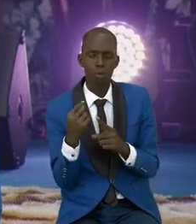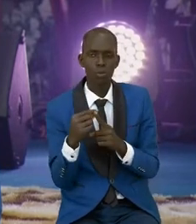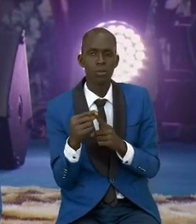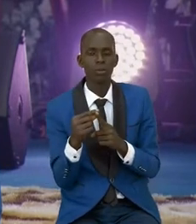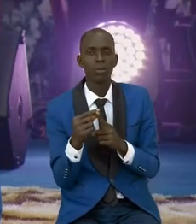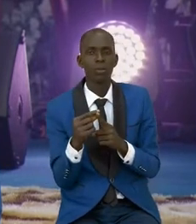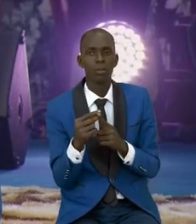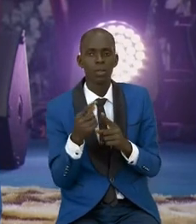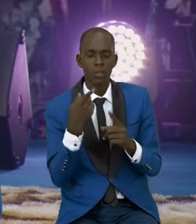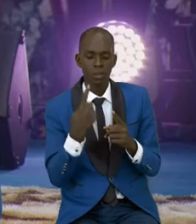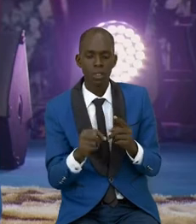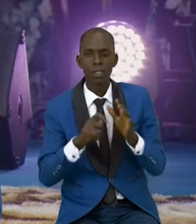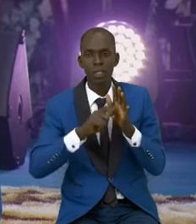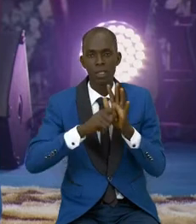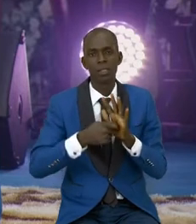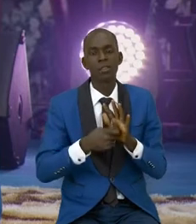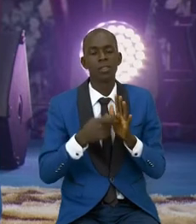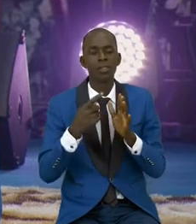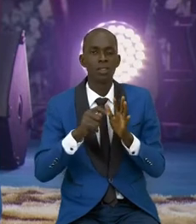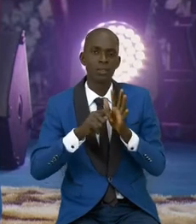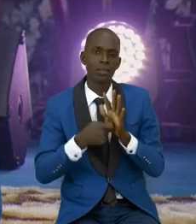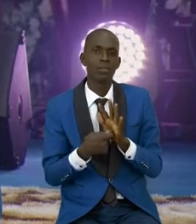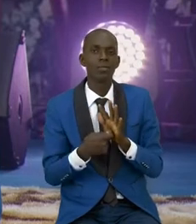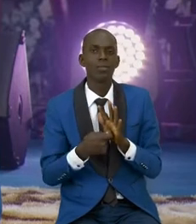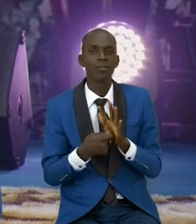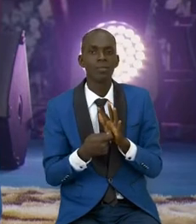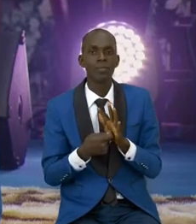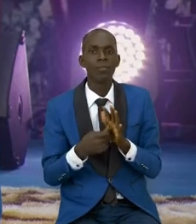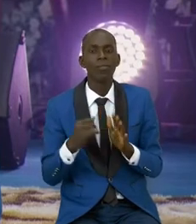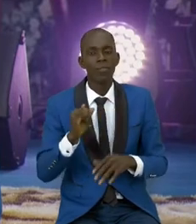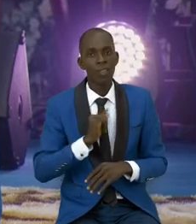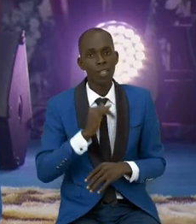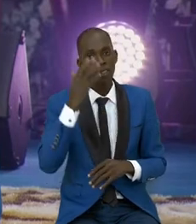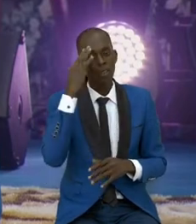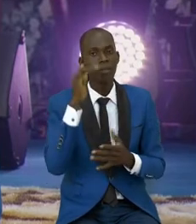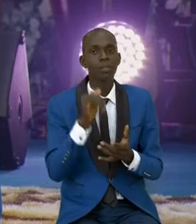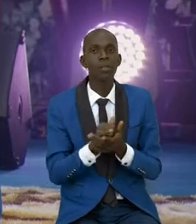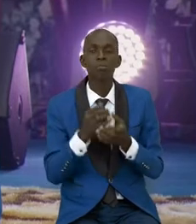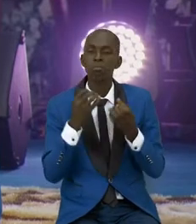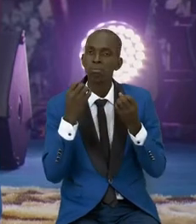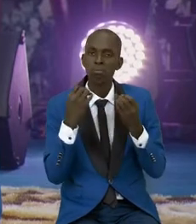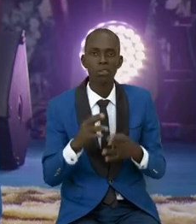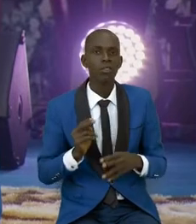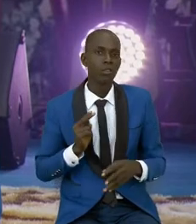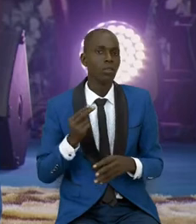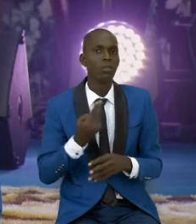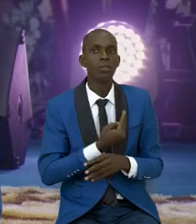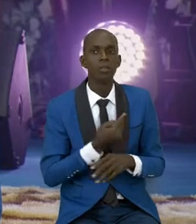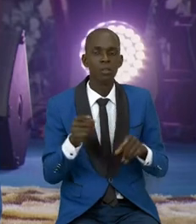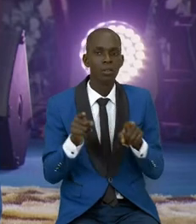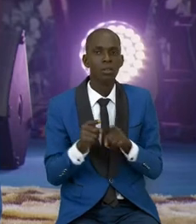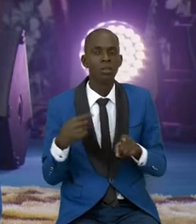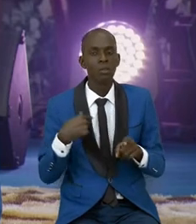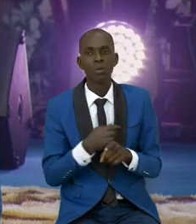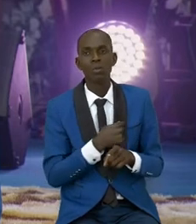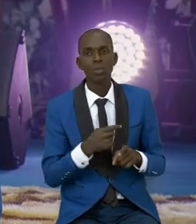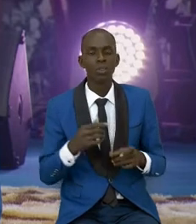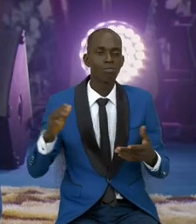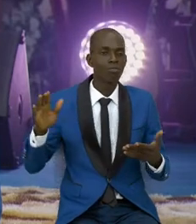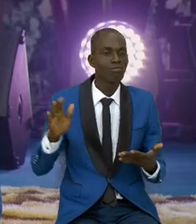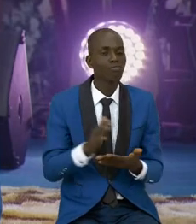message. The key. The key. I know that many of us, as we're singing that